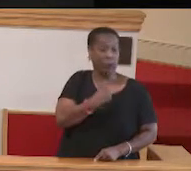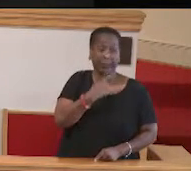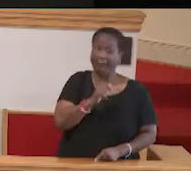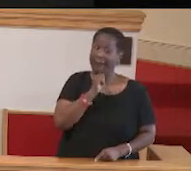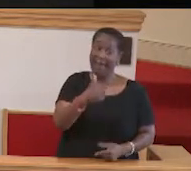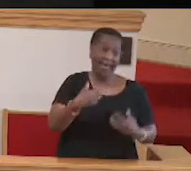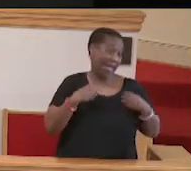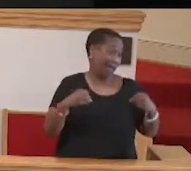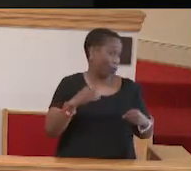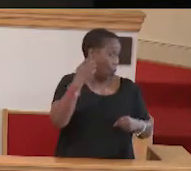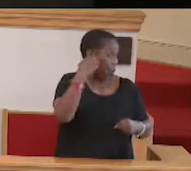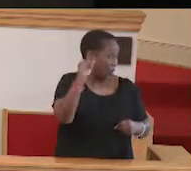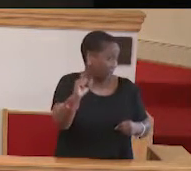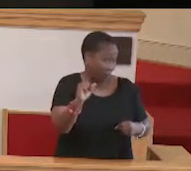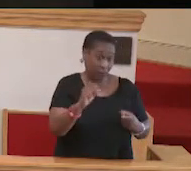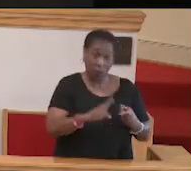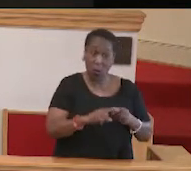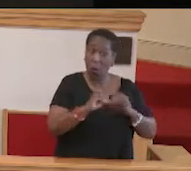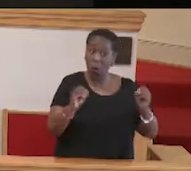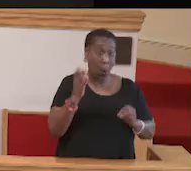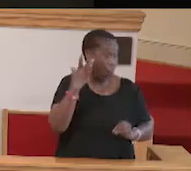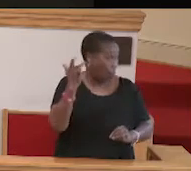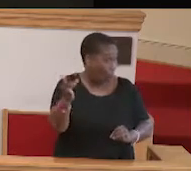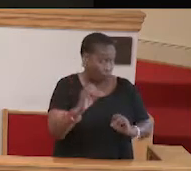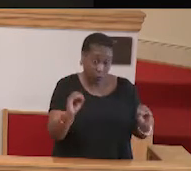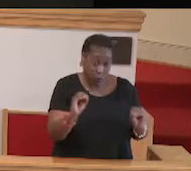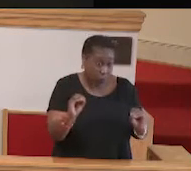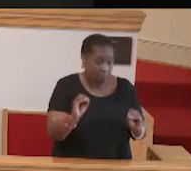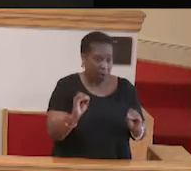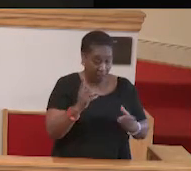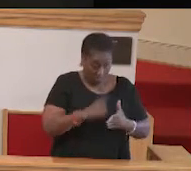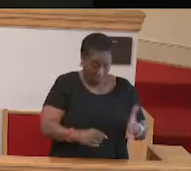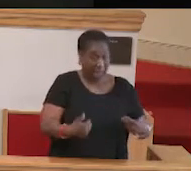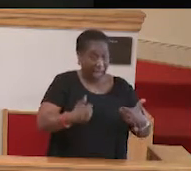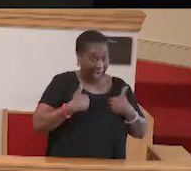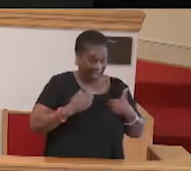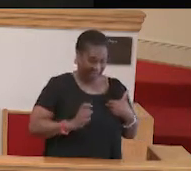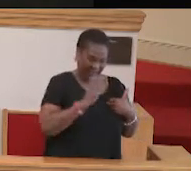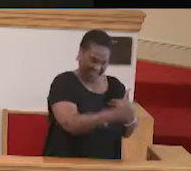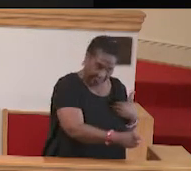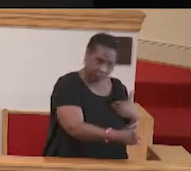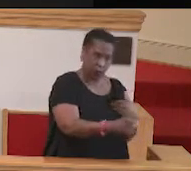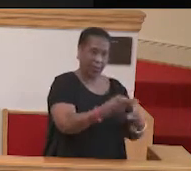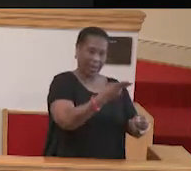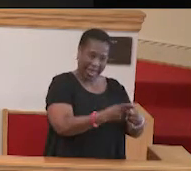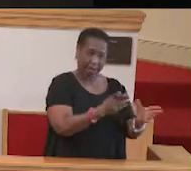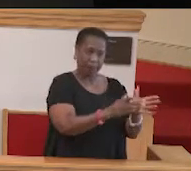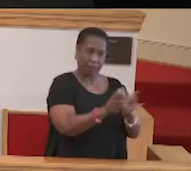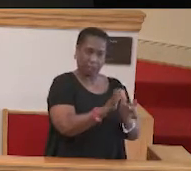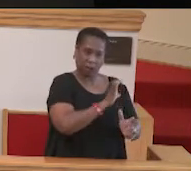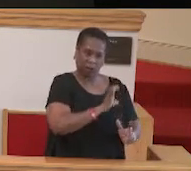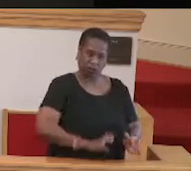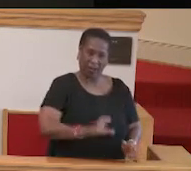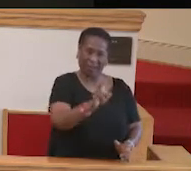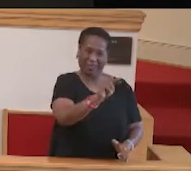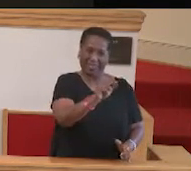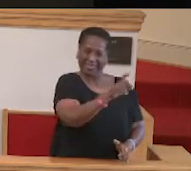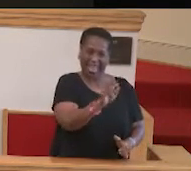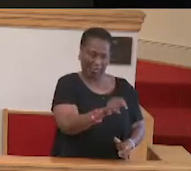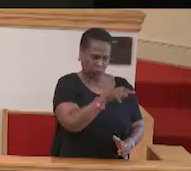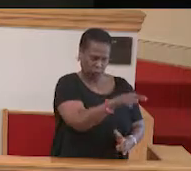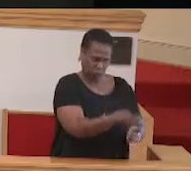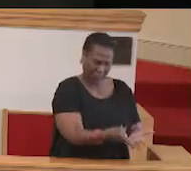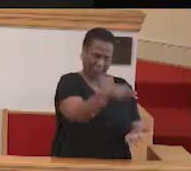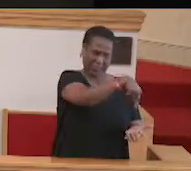no silver or gold, but what I have I give you. In the name of Jesus Christ of Nazareth, stand